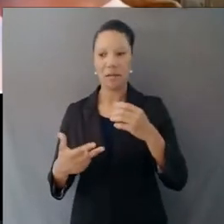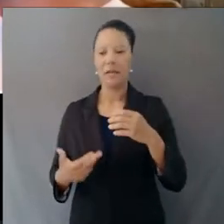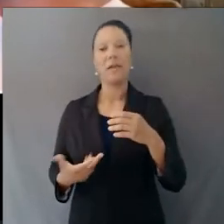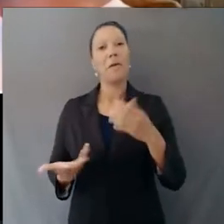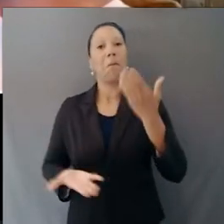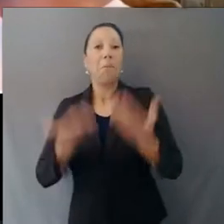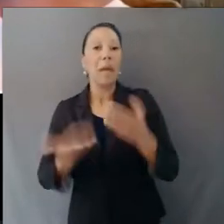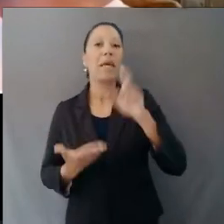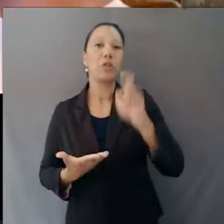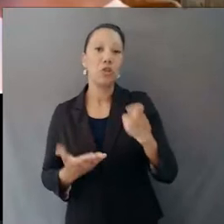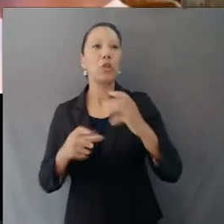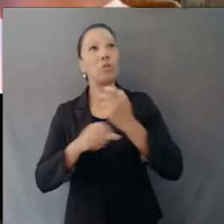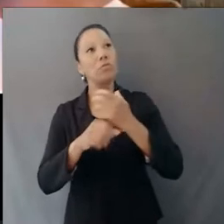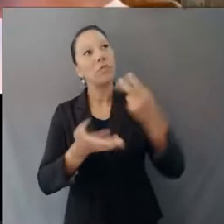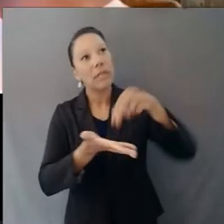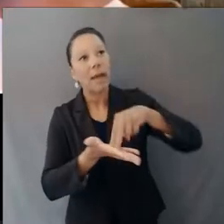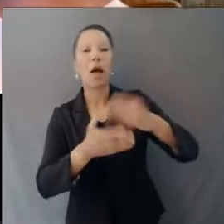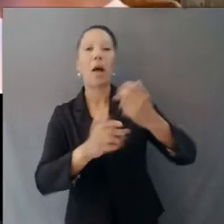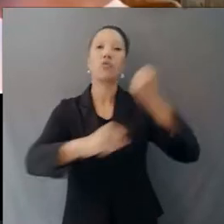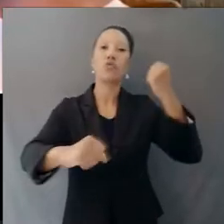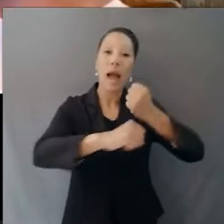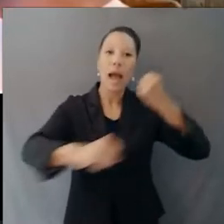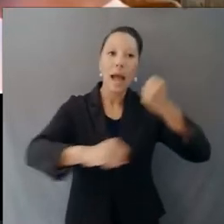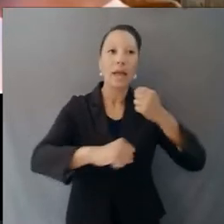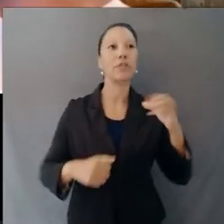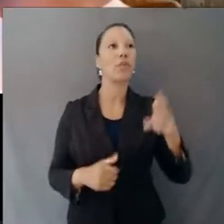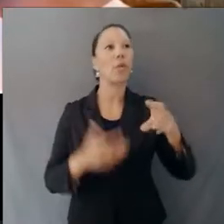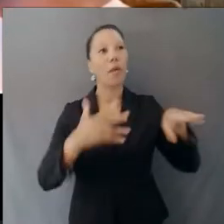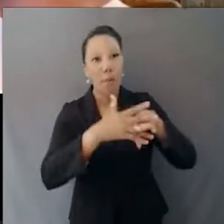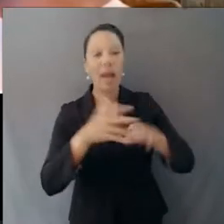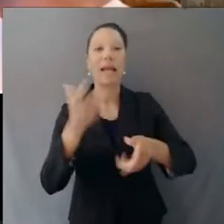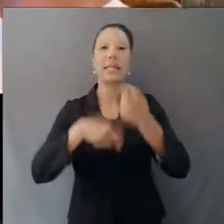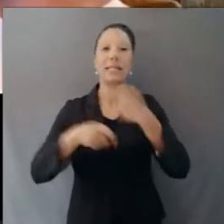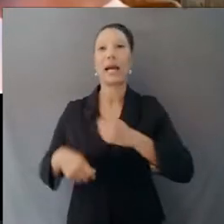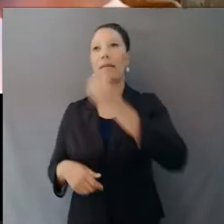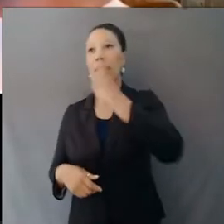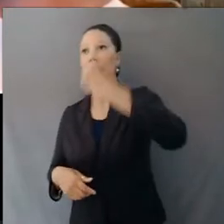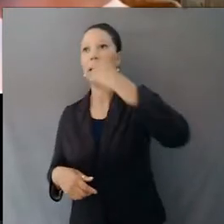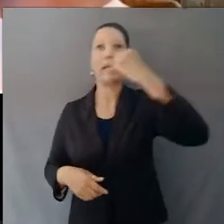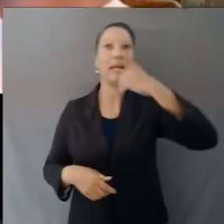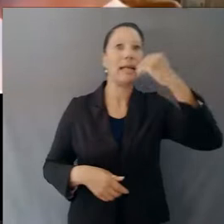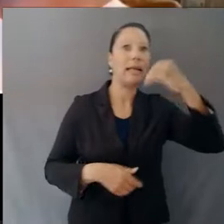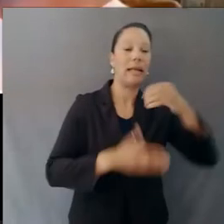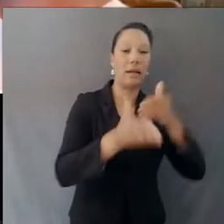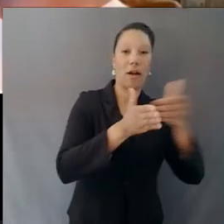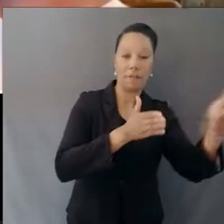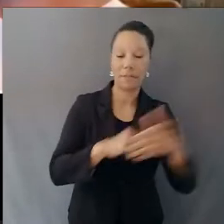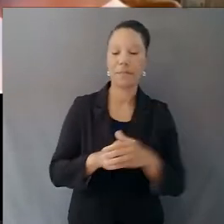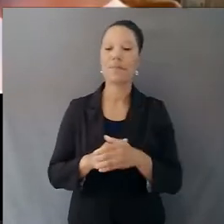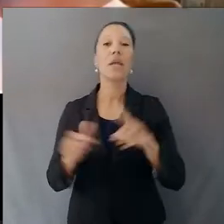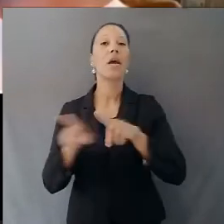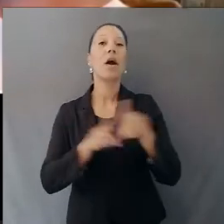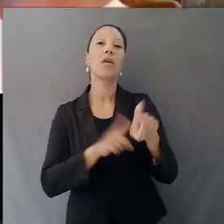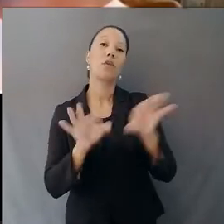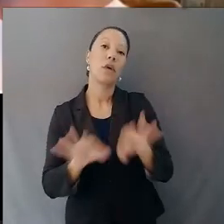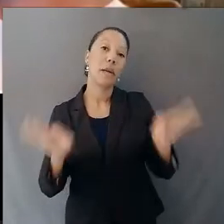really wasn't hungry. So they can sort of try and figure out why they're eating at different times. With that, I'd also look at the portion sizes. If